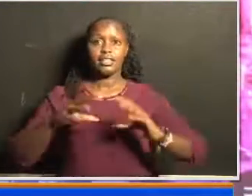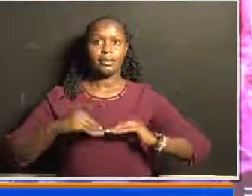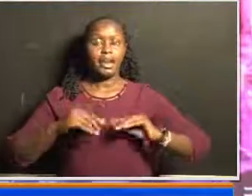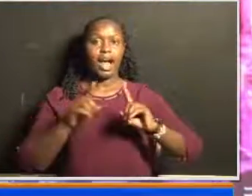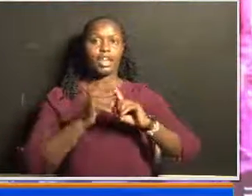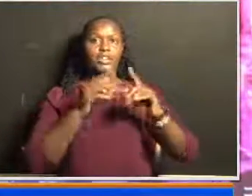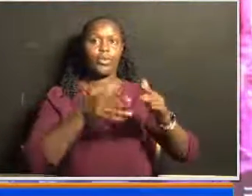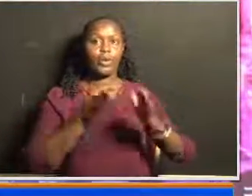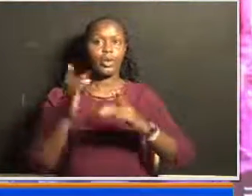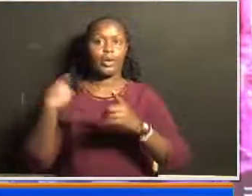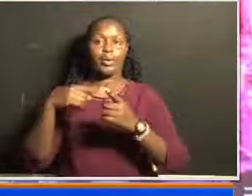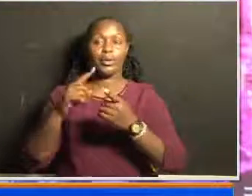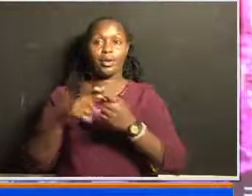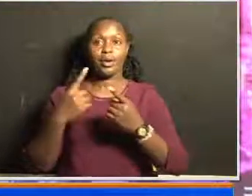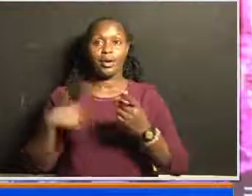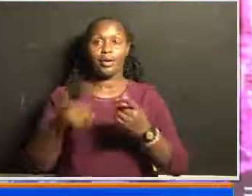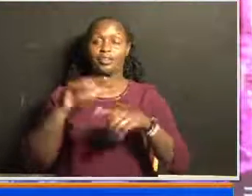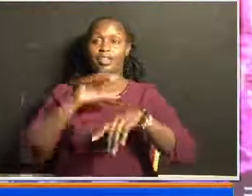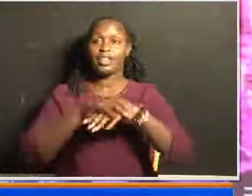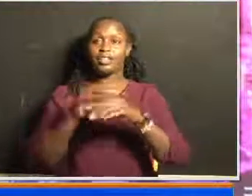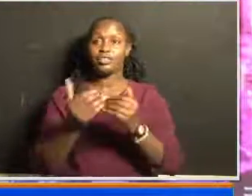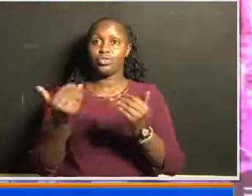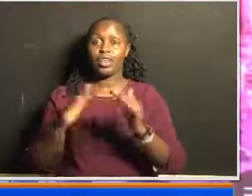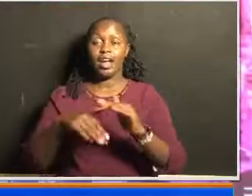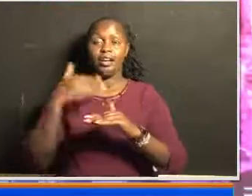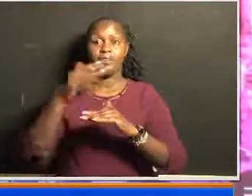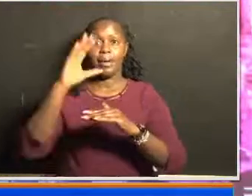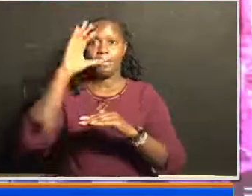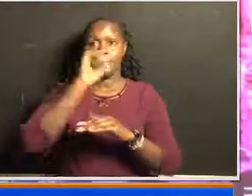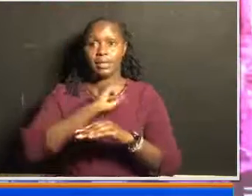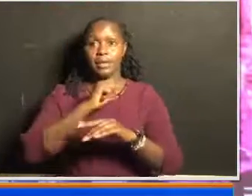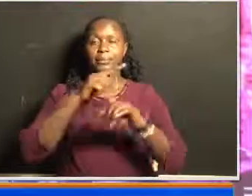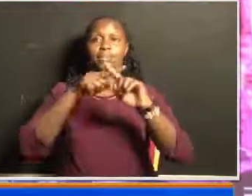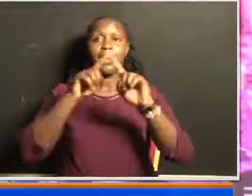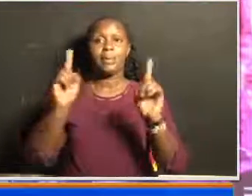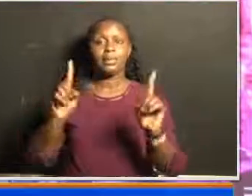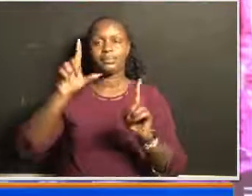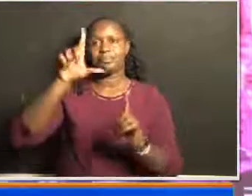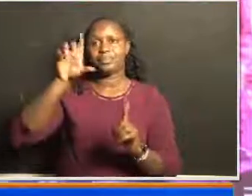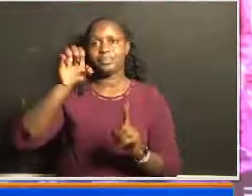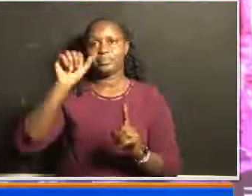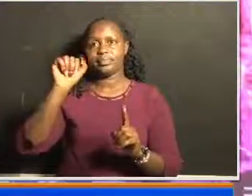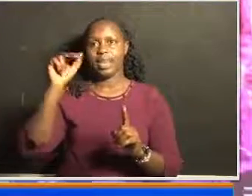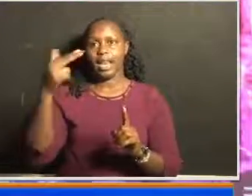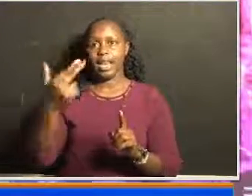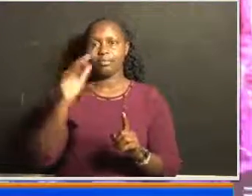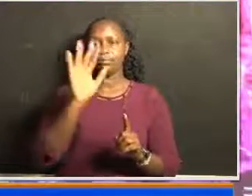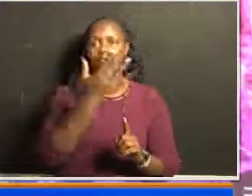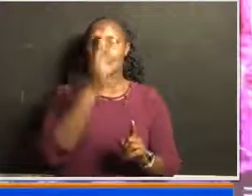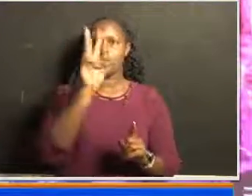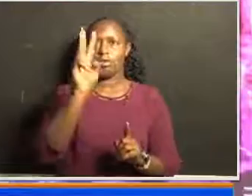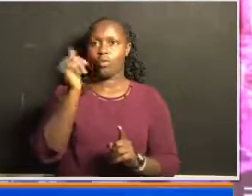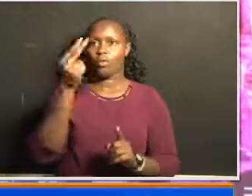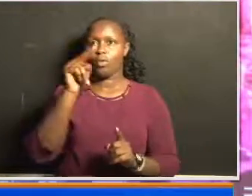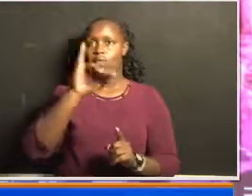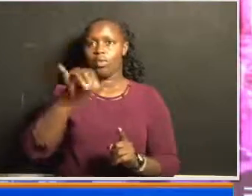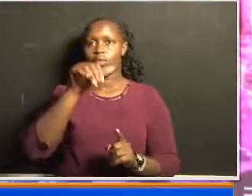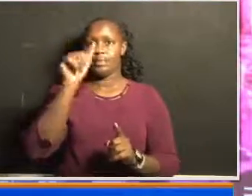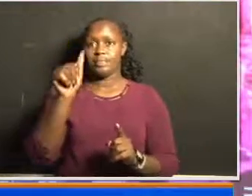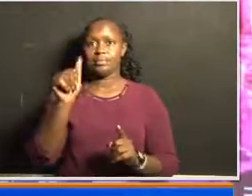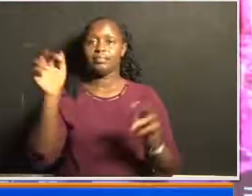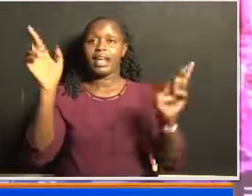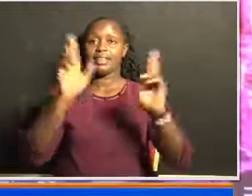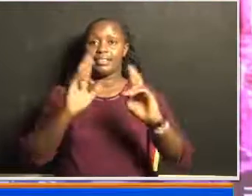treatment. Meet Leah Wanja, a 30-year-old advocate for surrogacy, who is willing to offer her womb to a couple struggling with